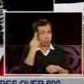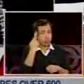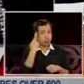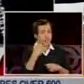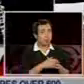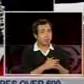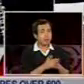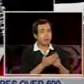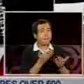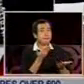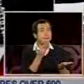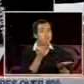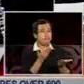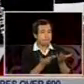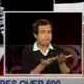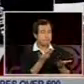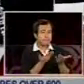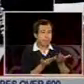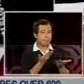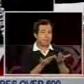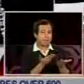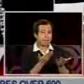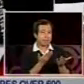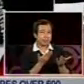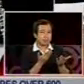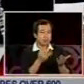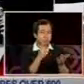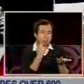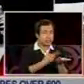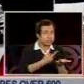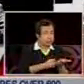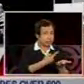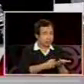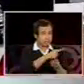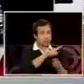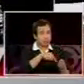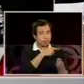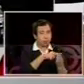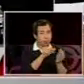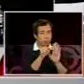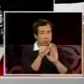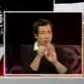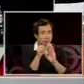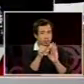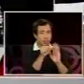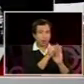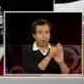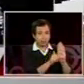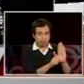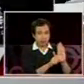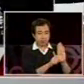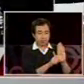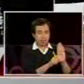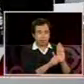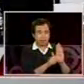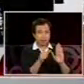o yung mga developments po dun sa pagtackle ng Article